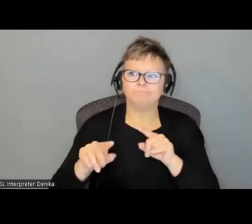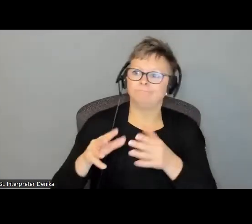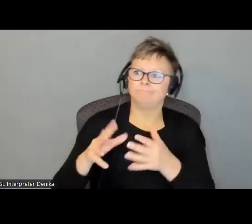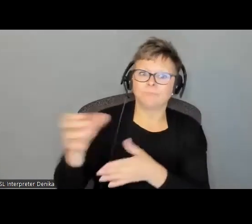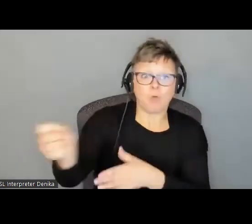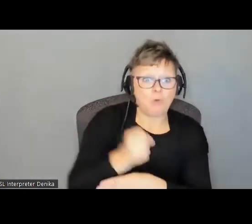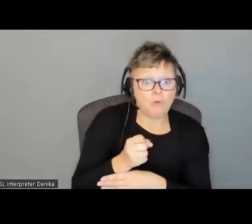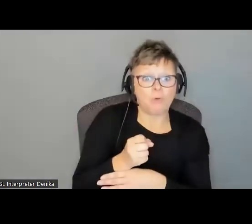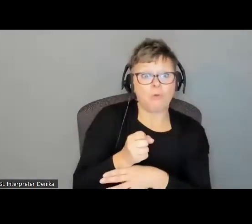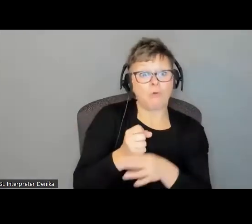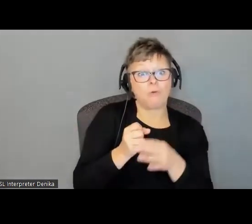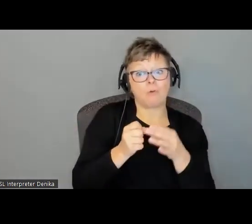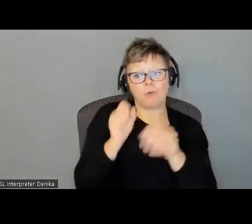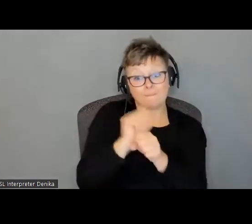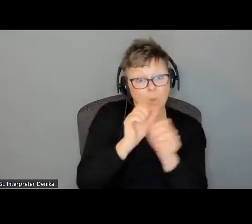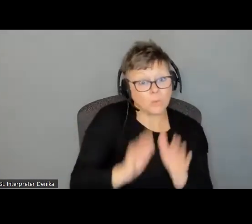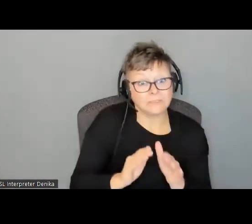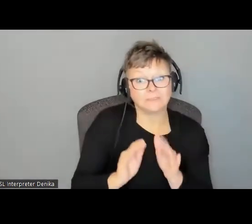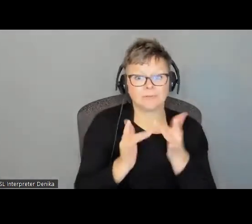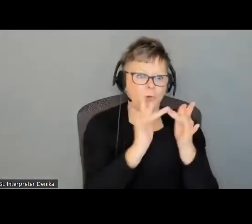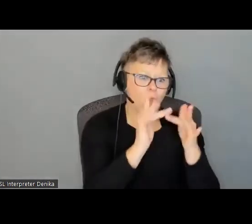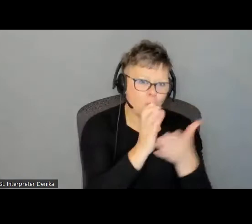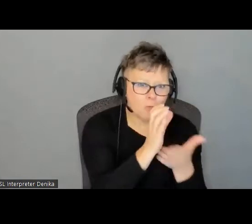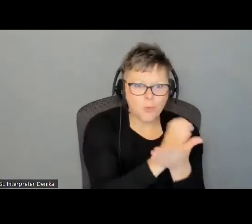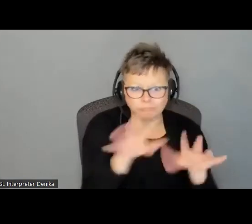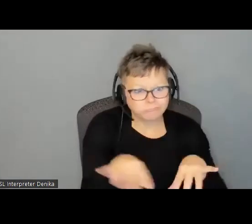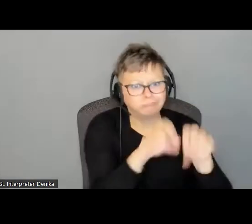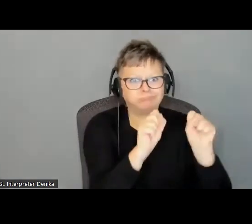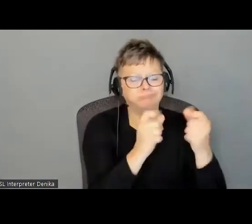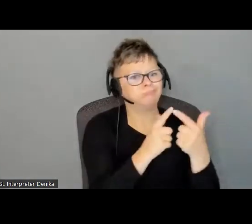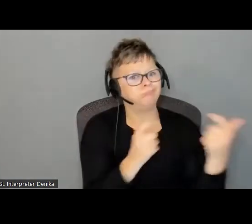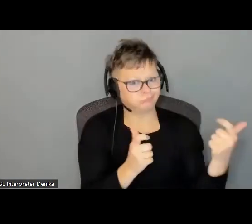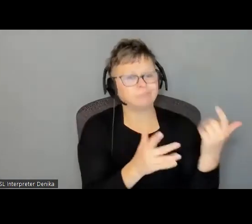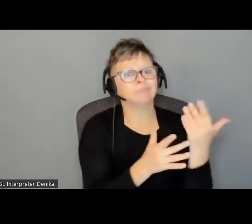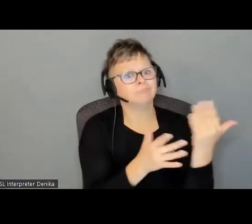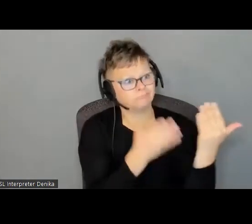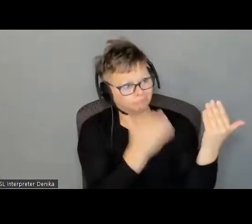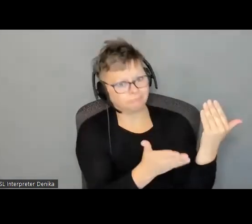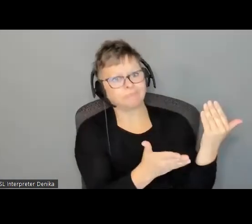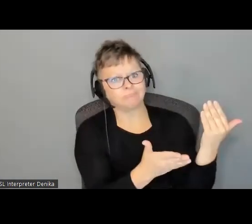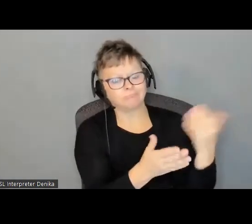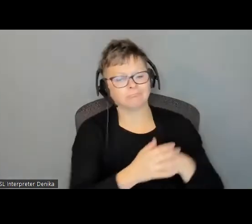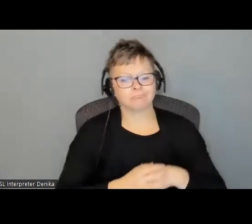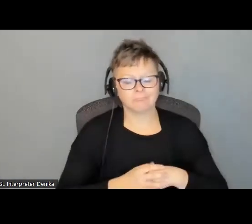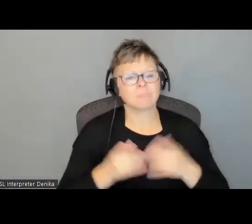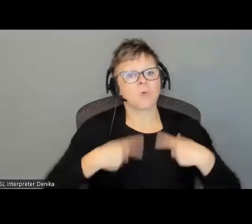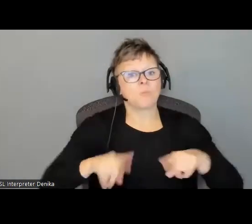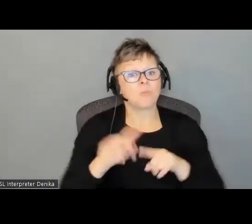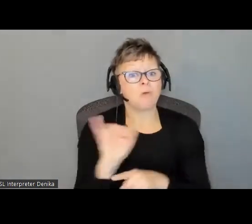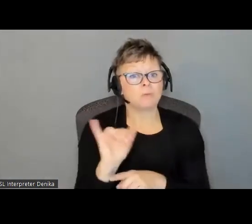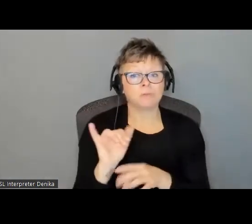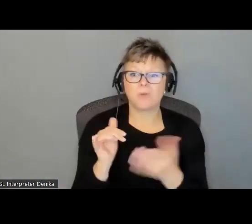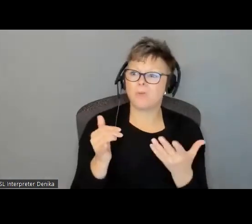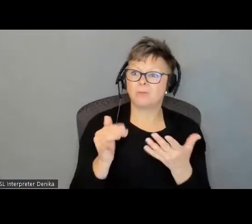online courses are often the way in which that's done. We collaborate and cooperate online.